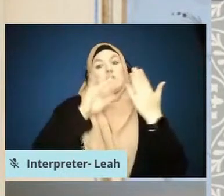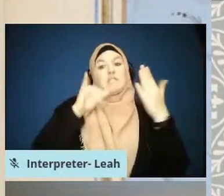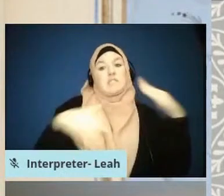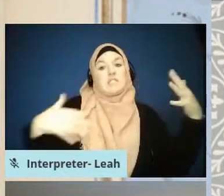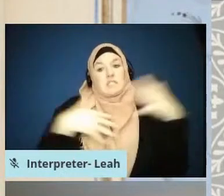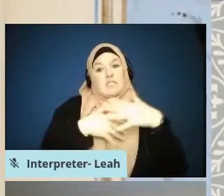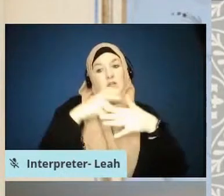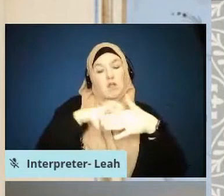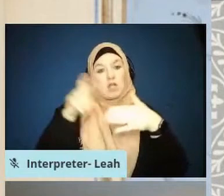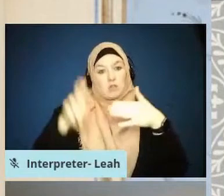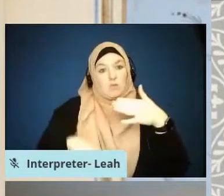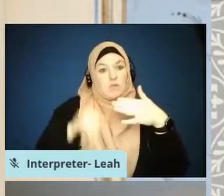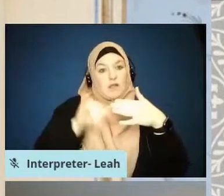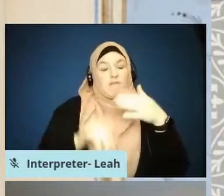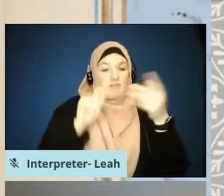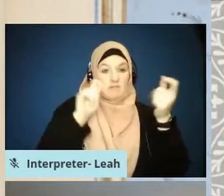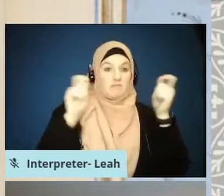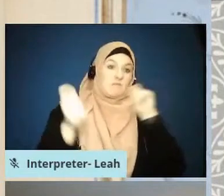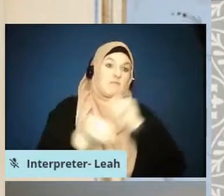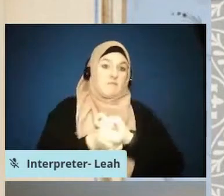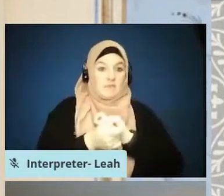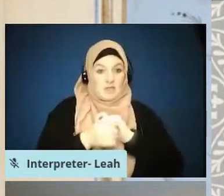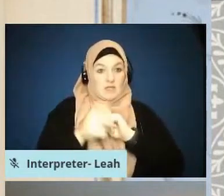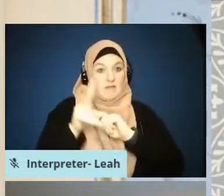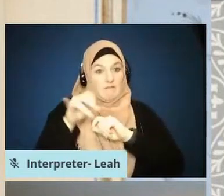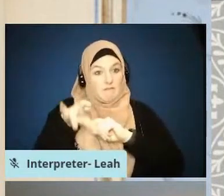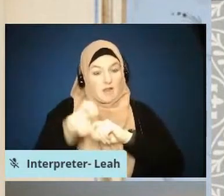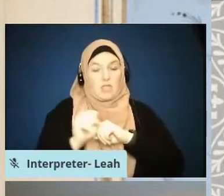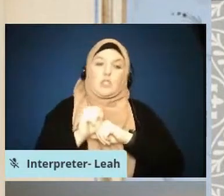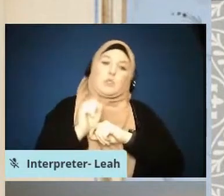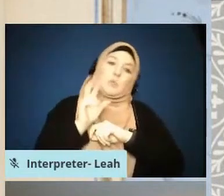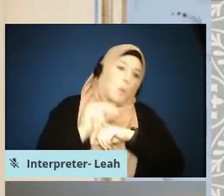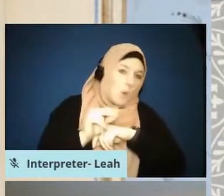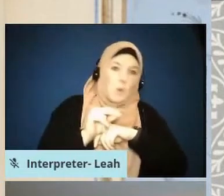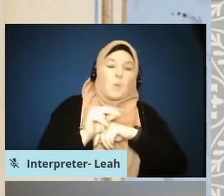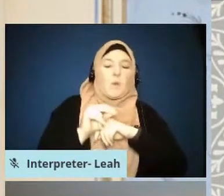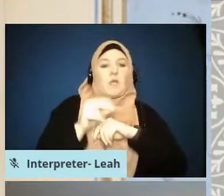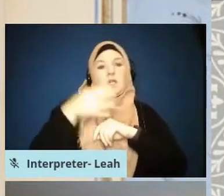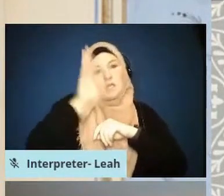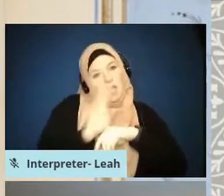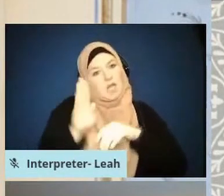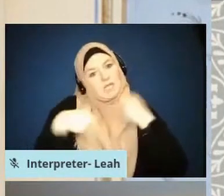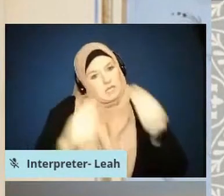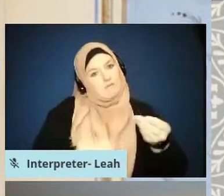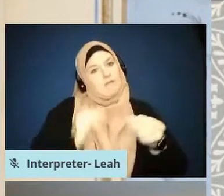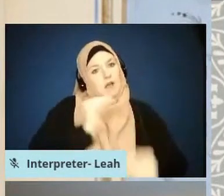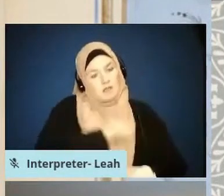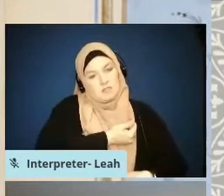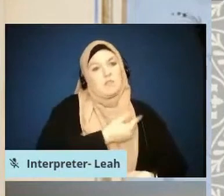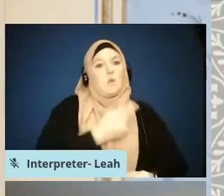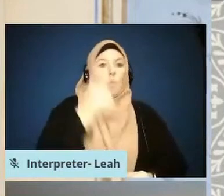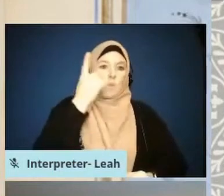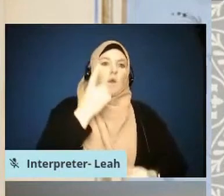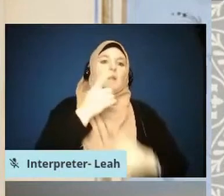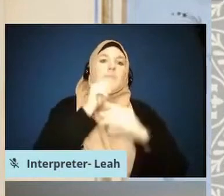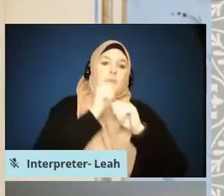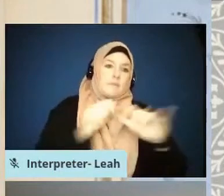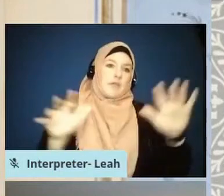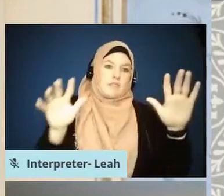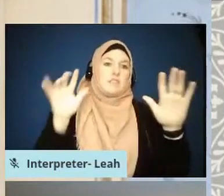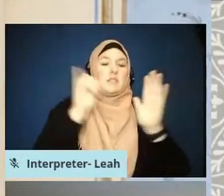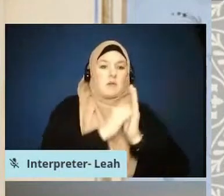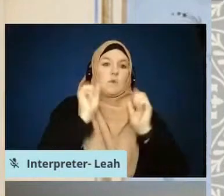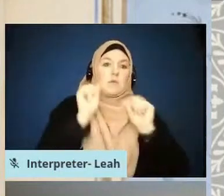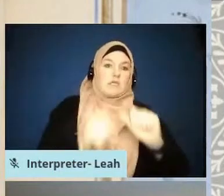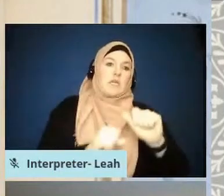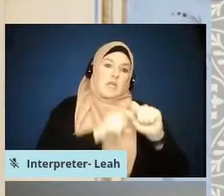scary consequences of the mutation of the virus? No, God give us one of the blessings that we